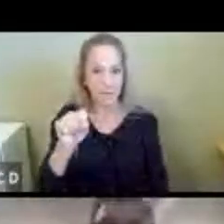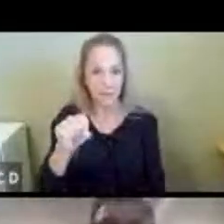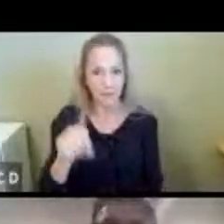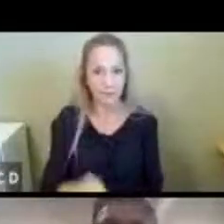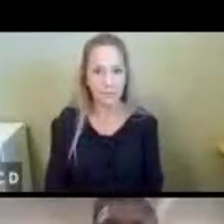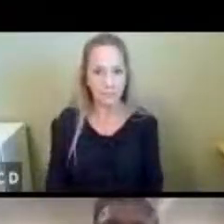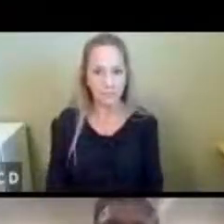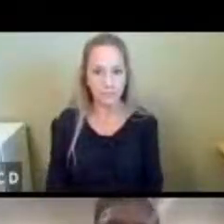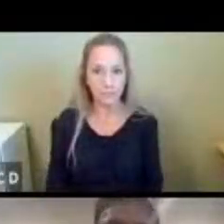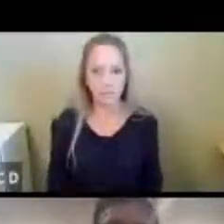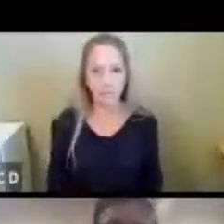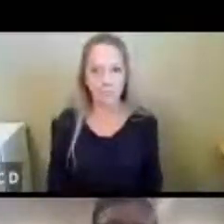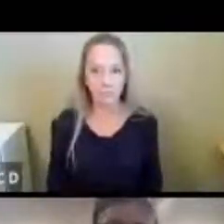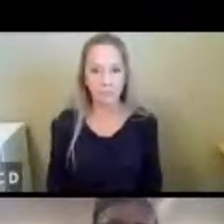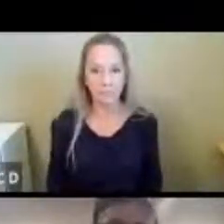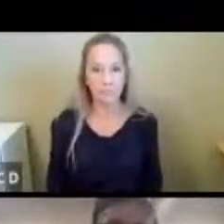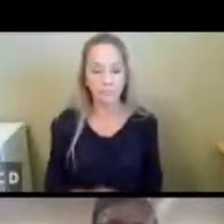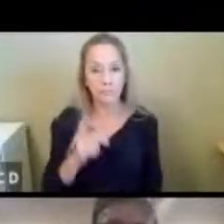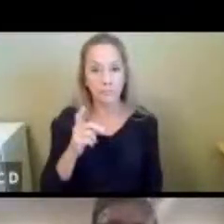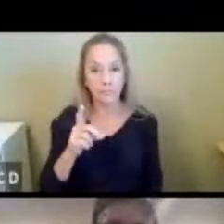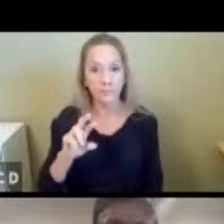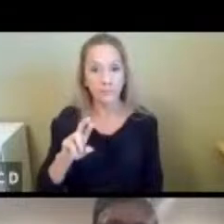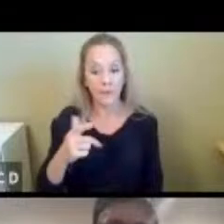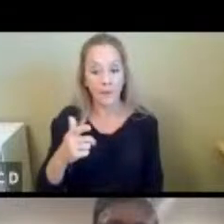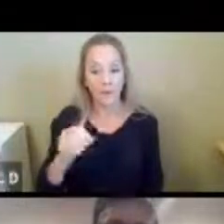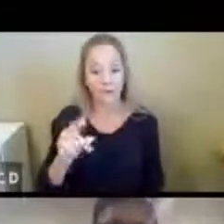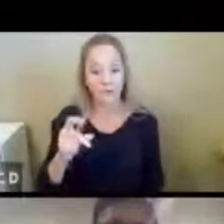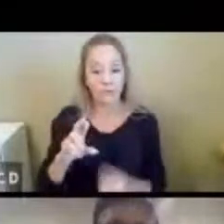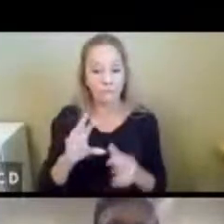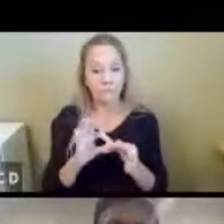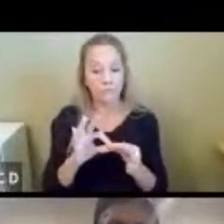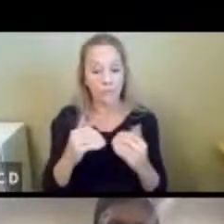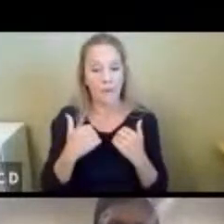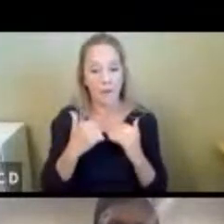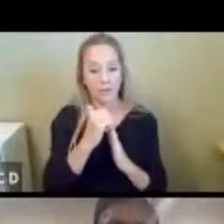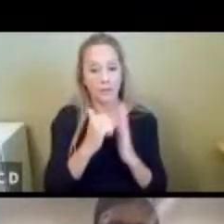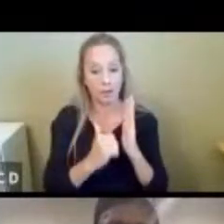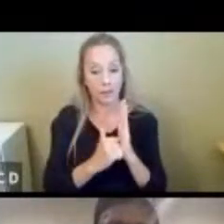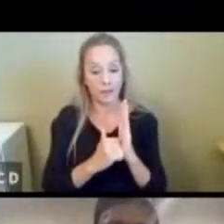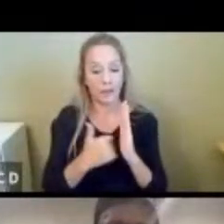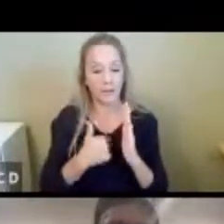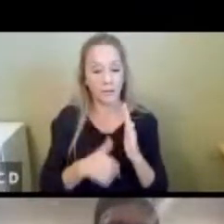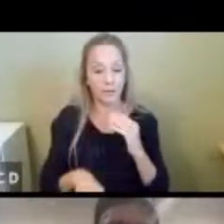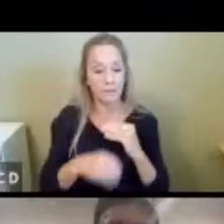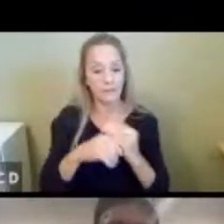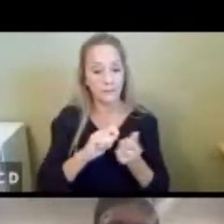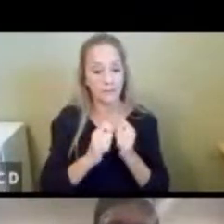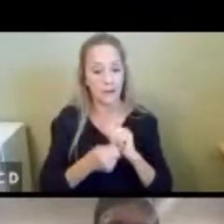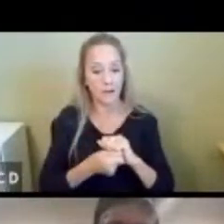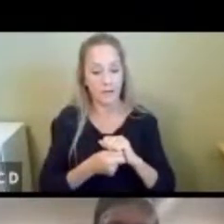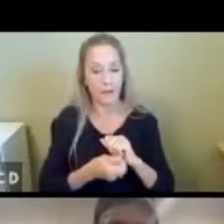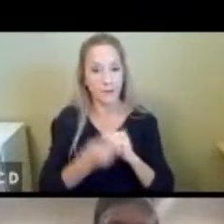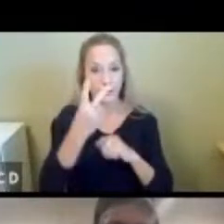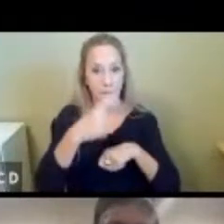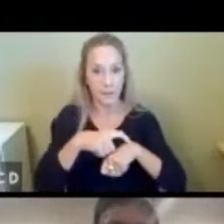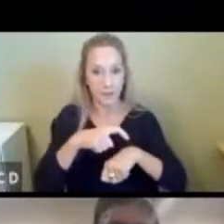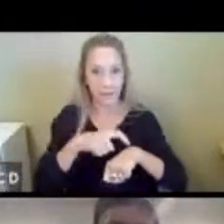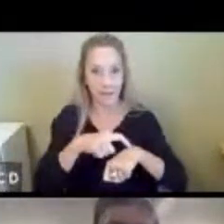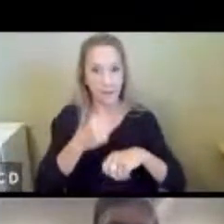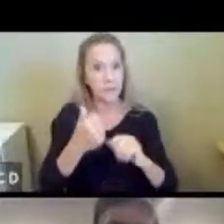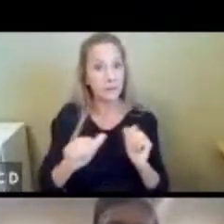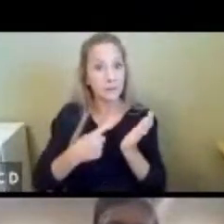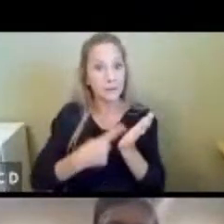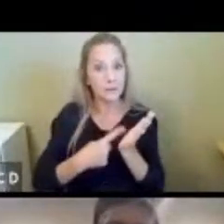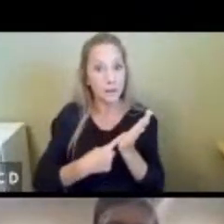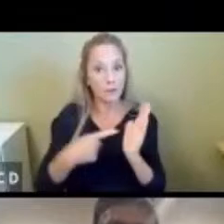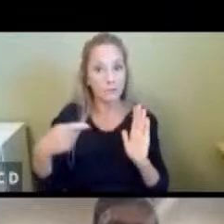So we have the agenda modified ×2, and any other discussion on the agenda items?